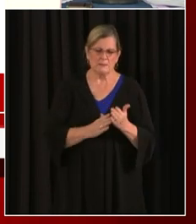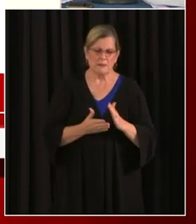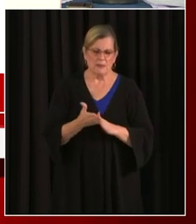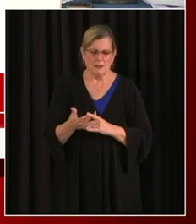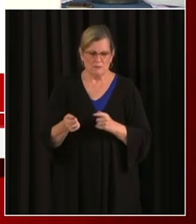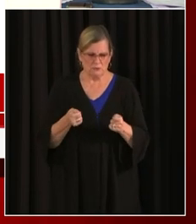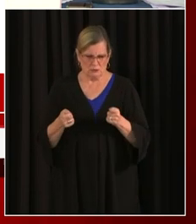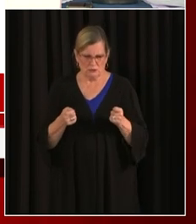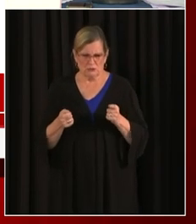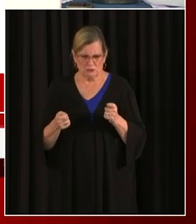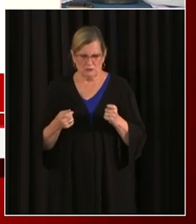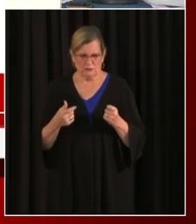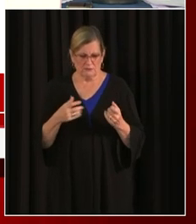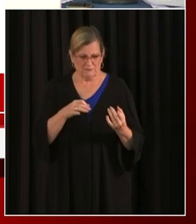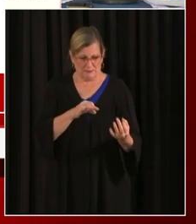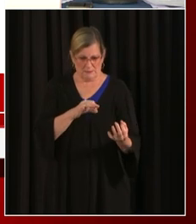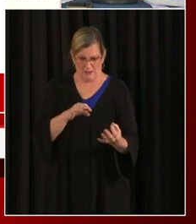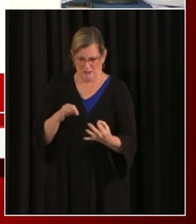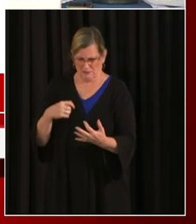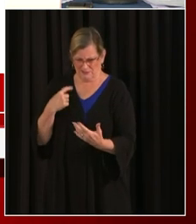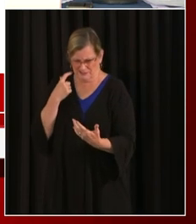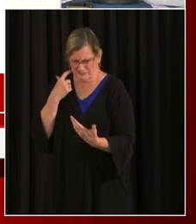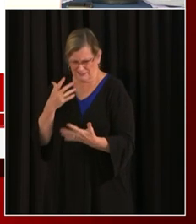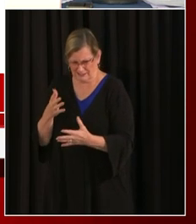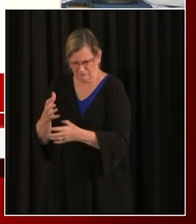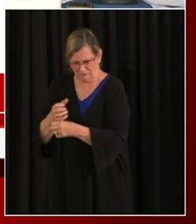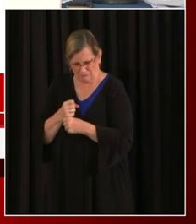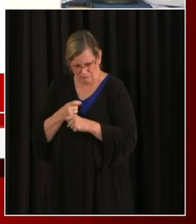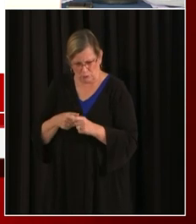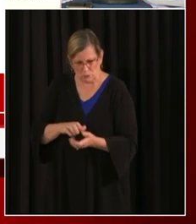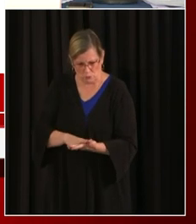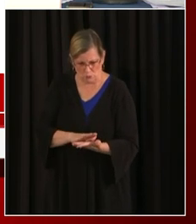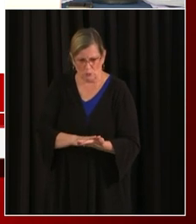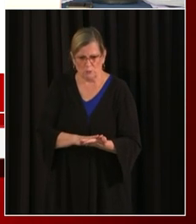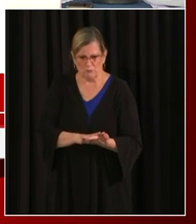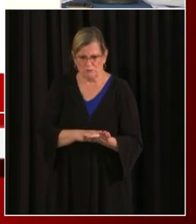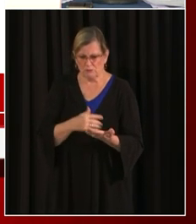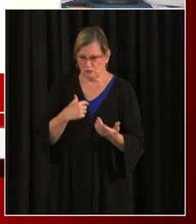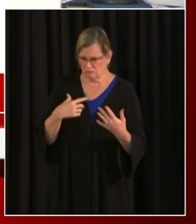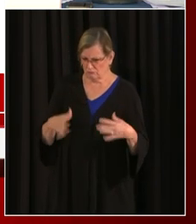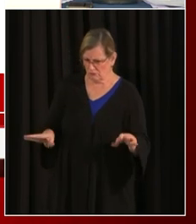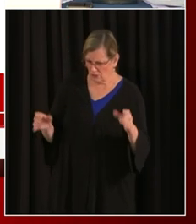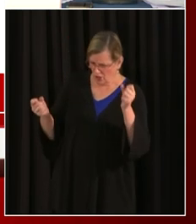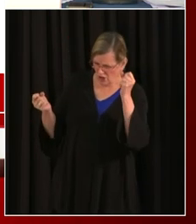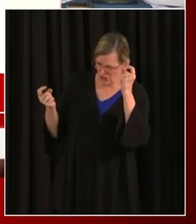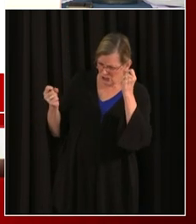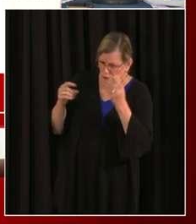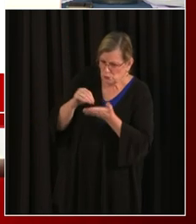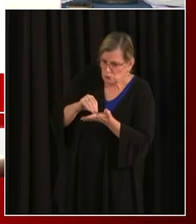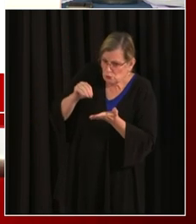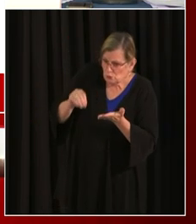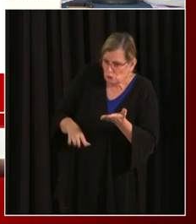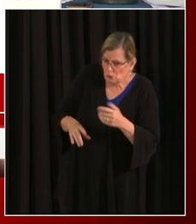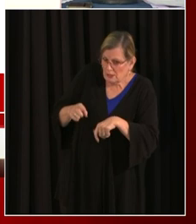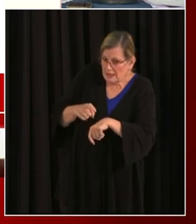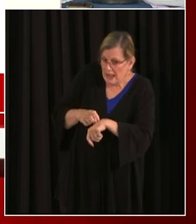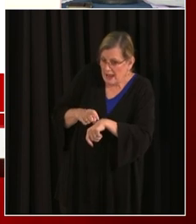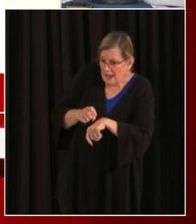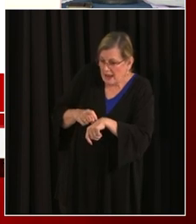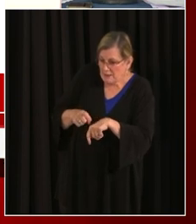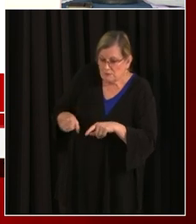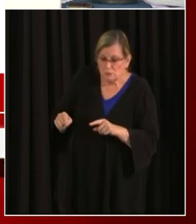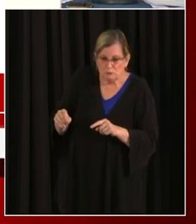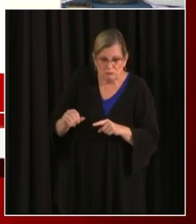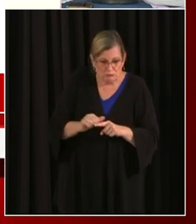open, it did transpire that students really needed time to practice, so repetition was